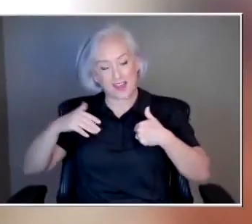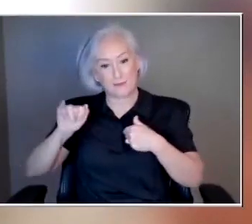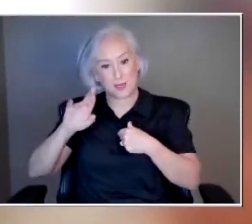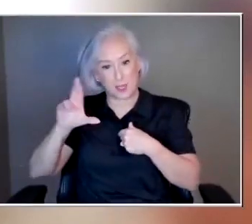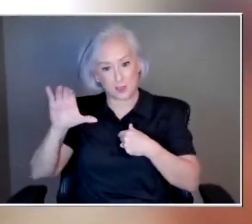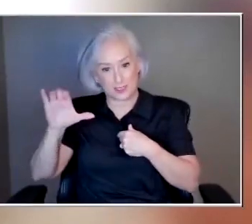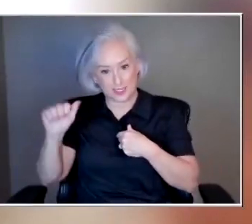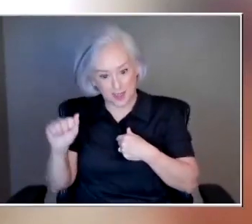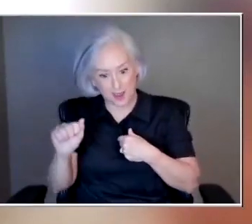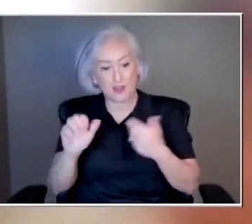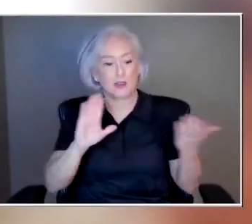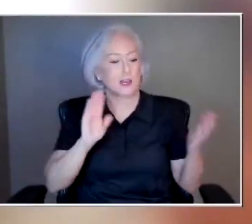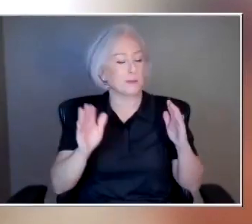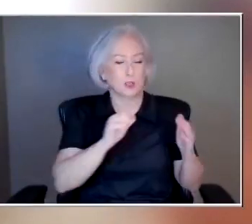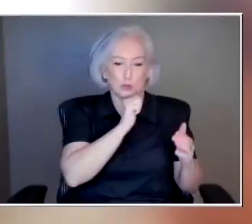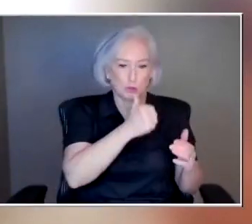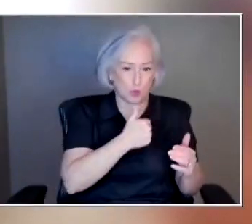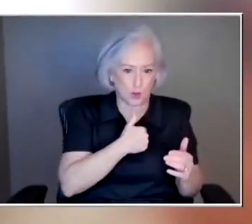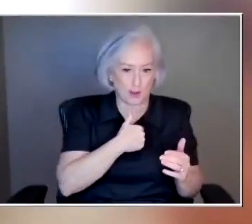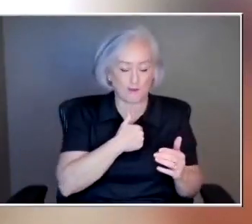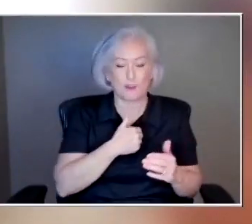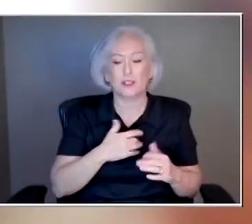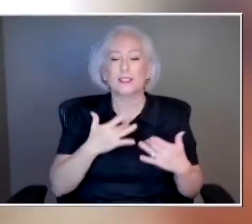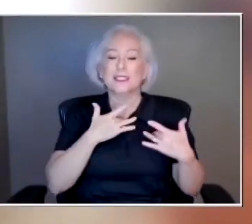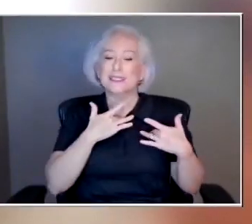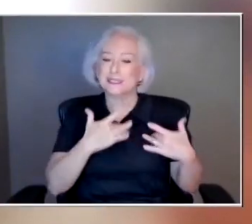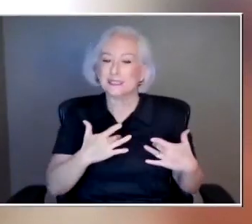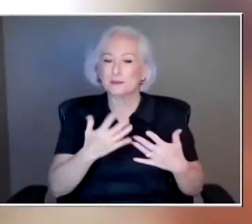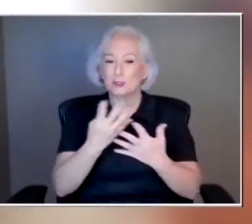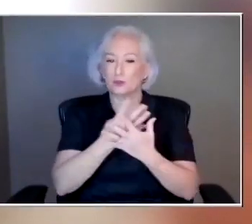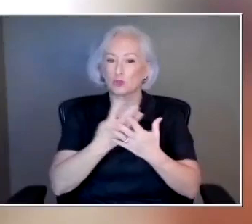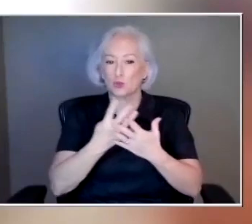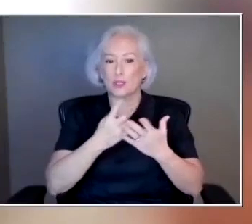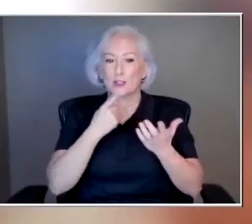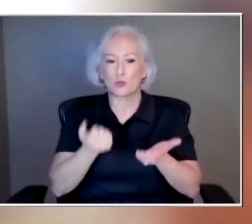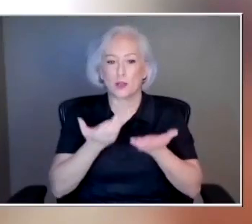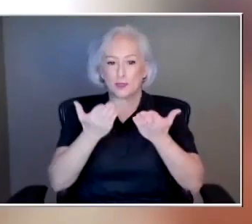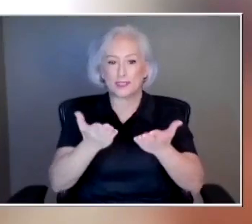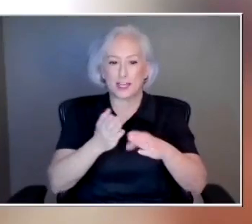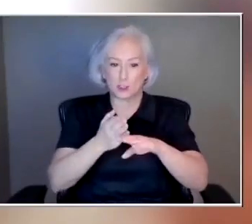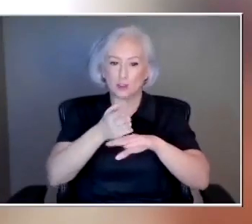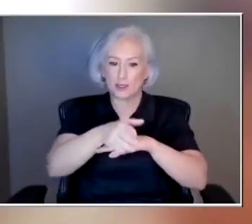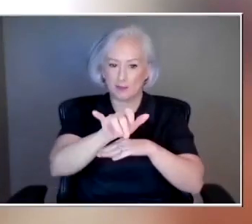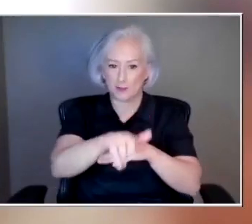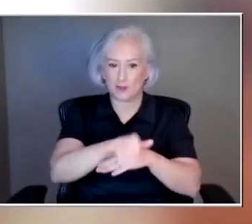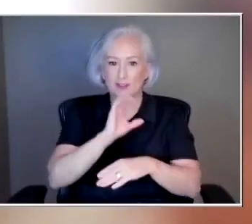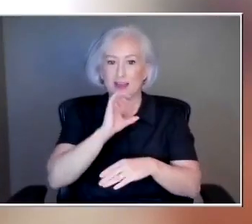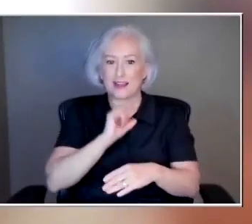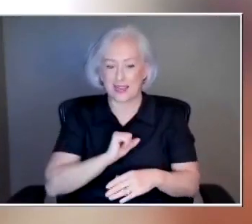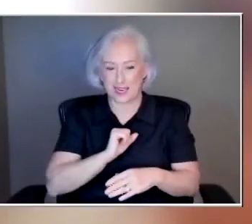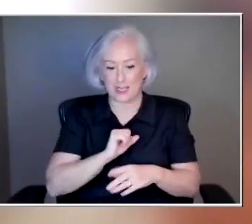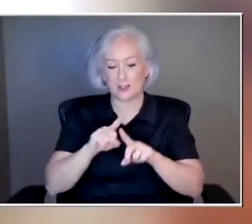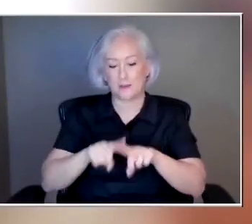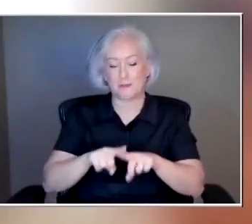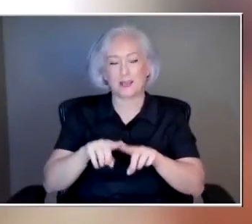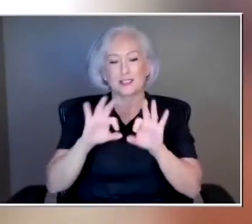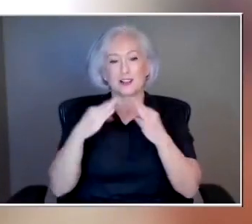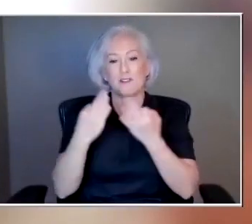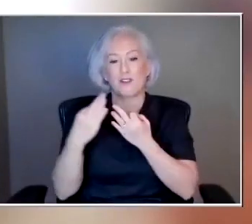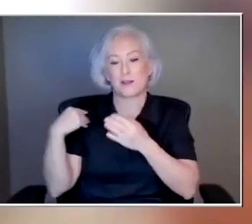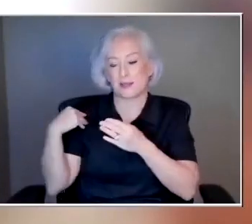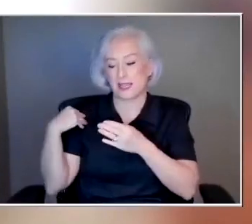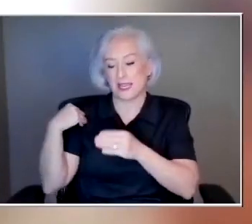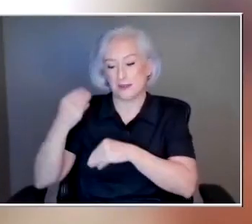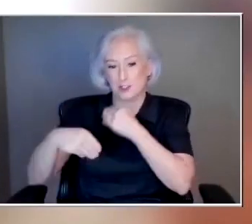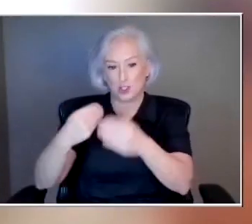screening recommendations will start somewhere after that as well. It is all based on the family history and when the youngest person in the